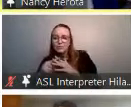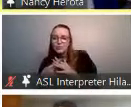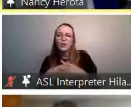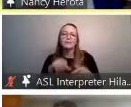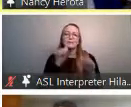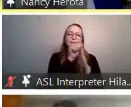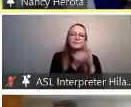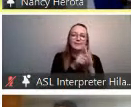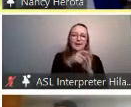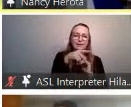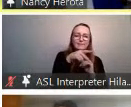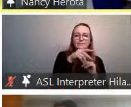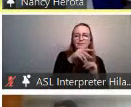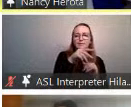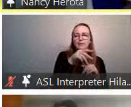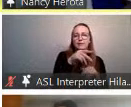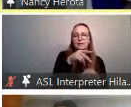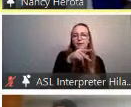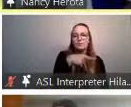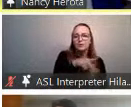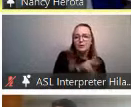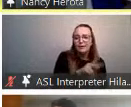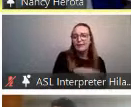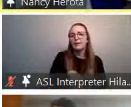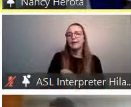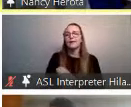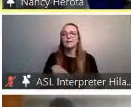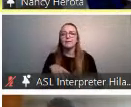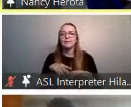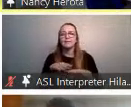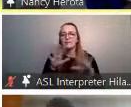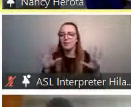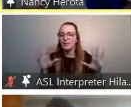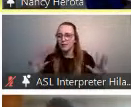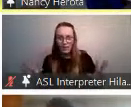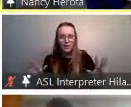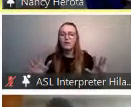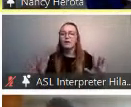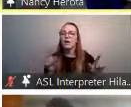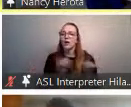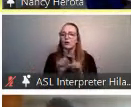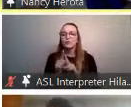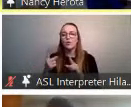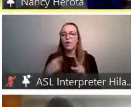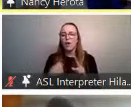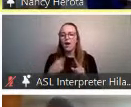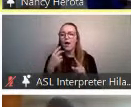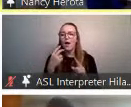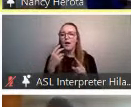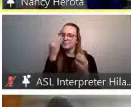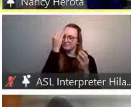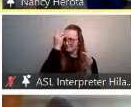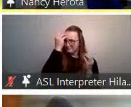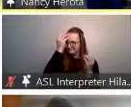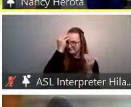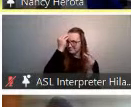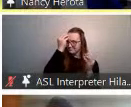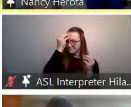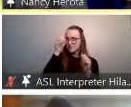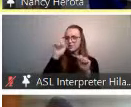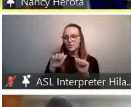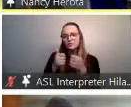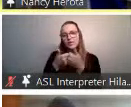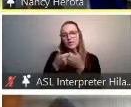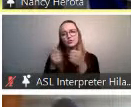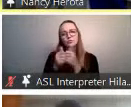of the different eligibility criteria involved, I'm also reflecting on the challenges for families and